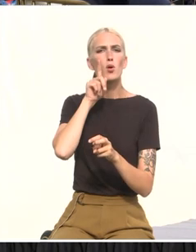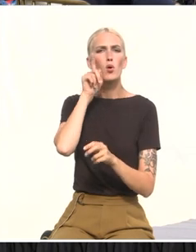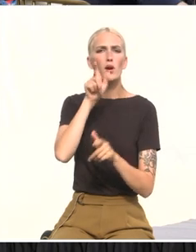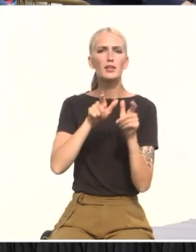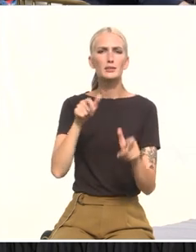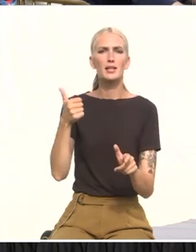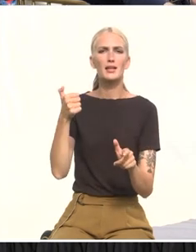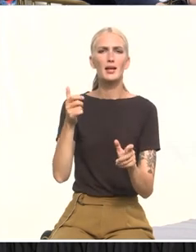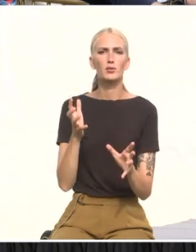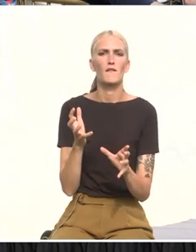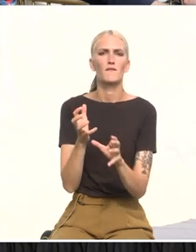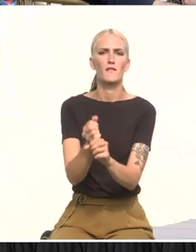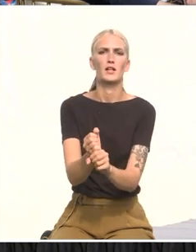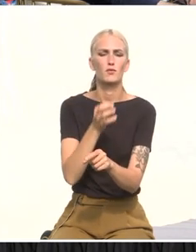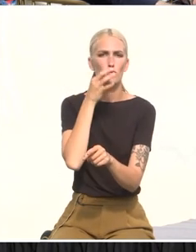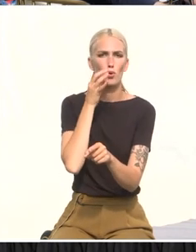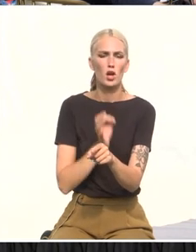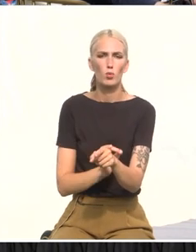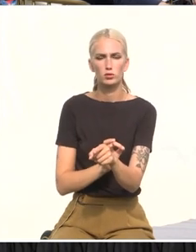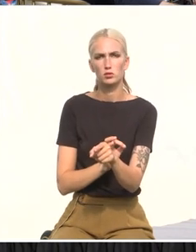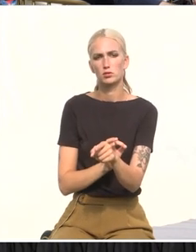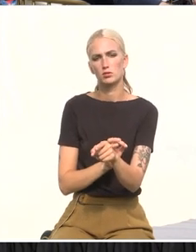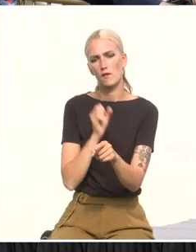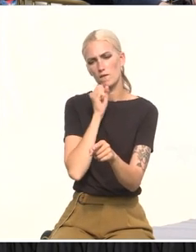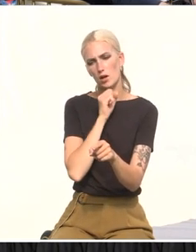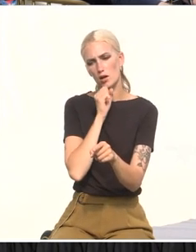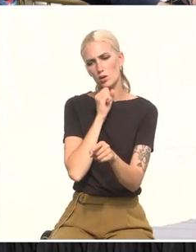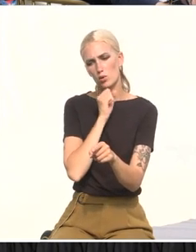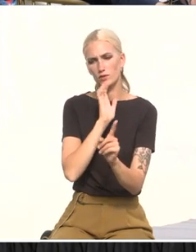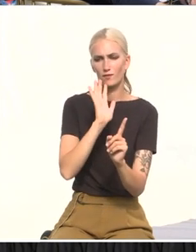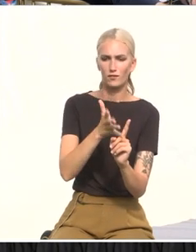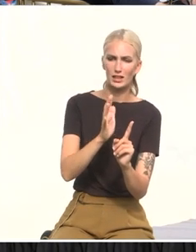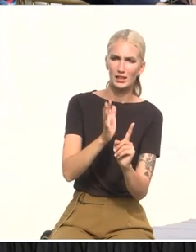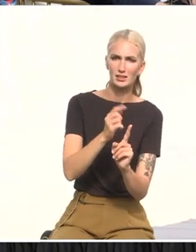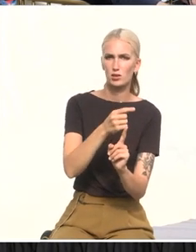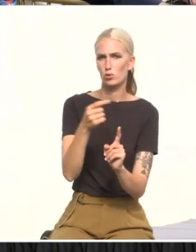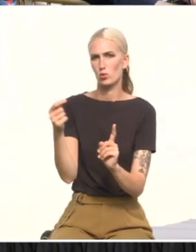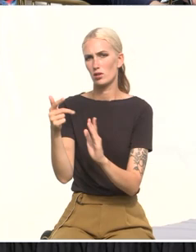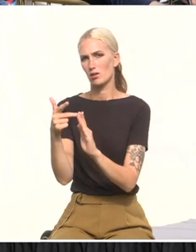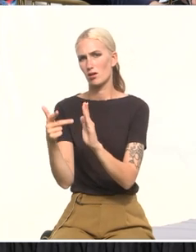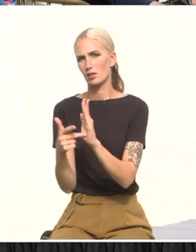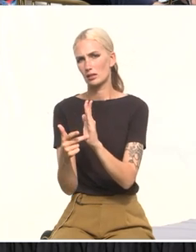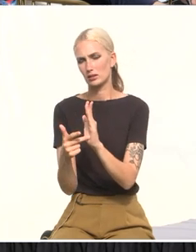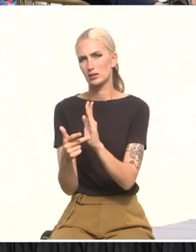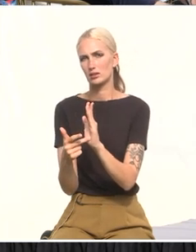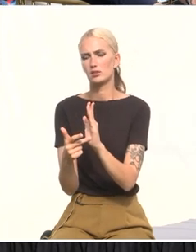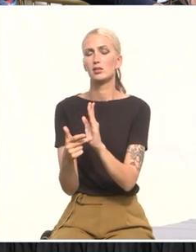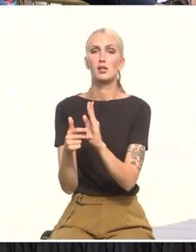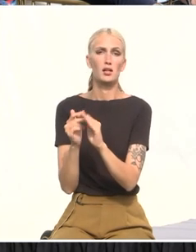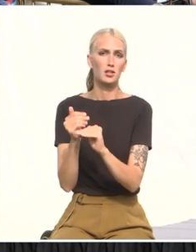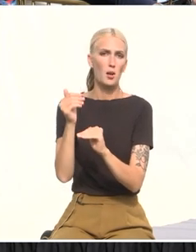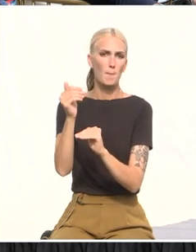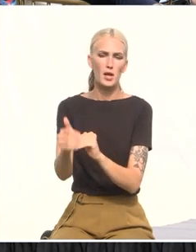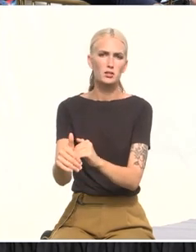sexually abused of sexual violence when they were between 15 and 18, and then seeking support and